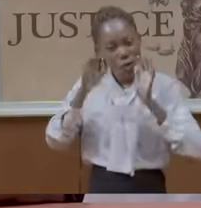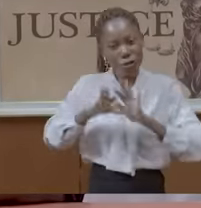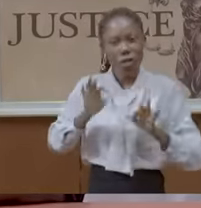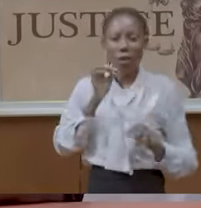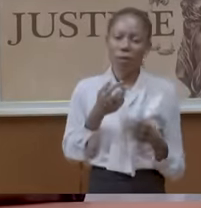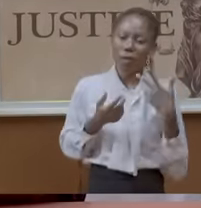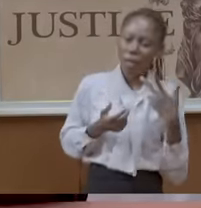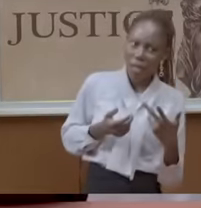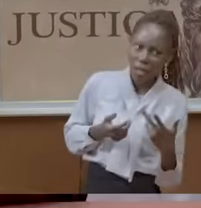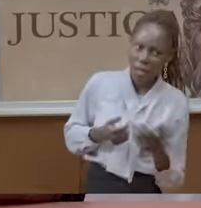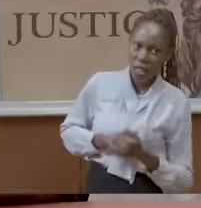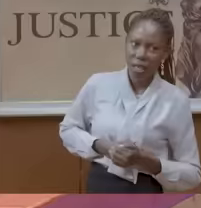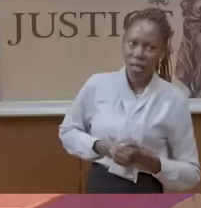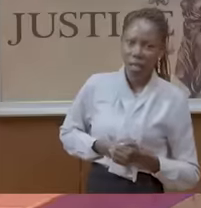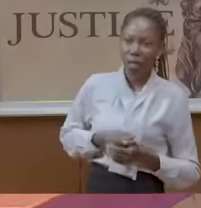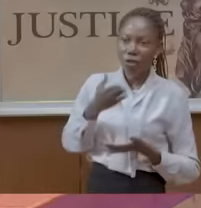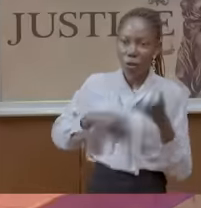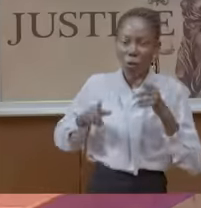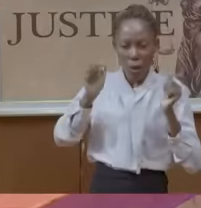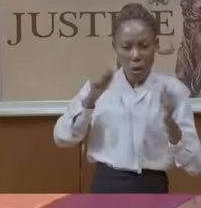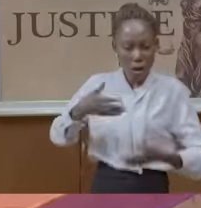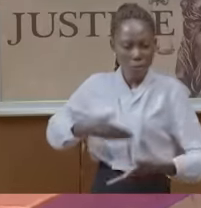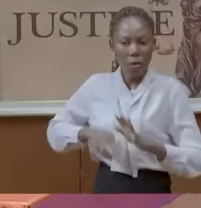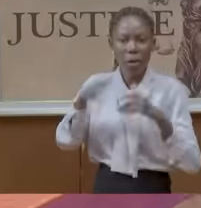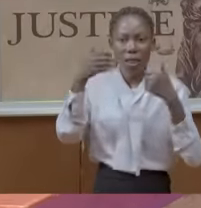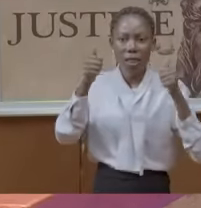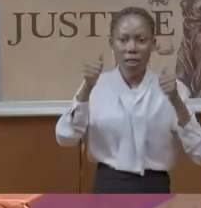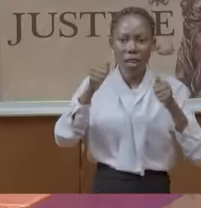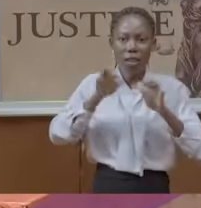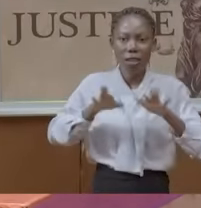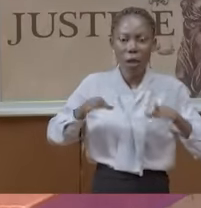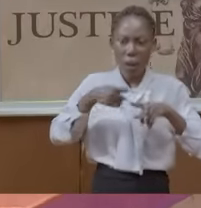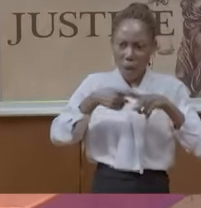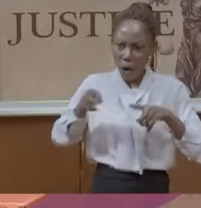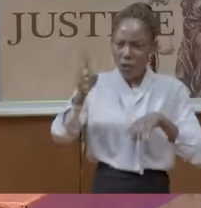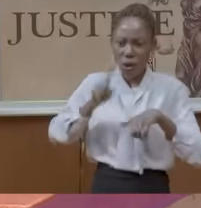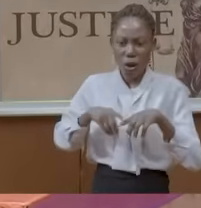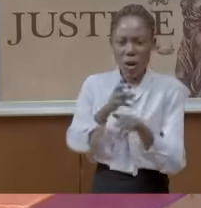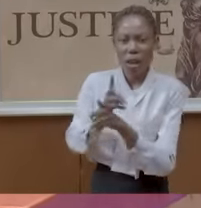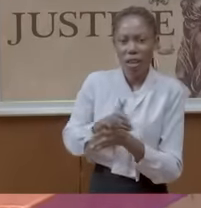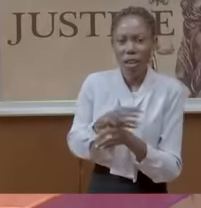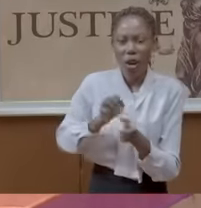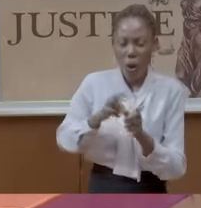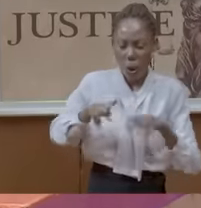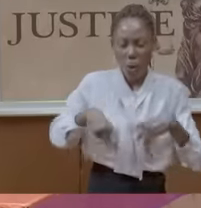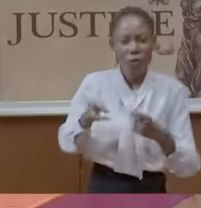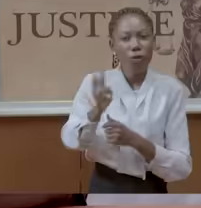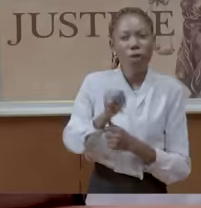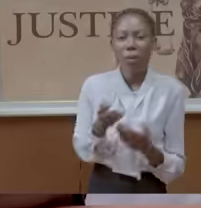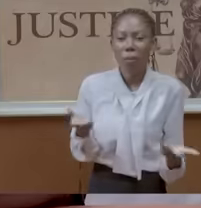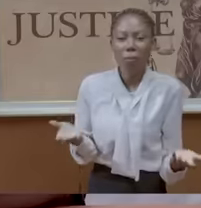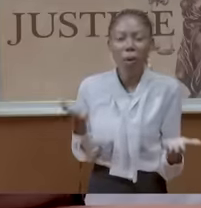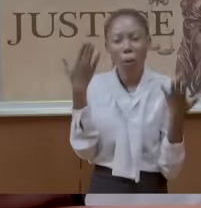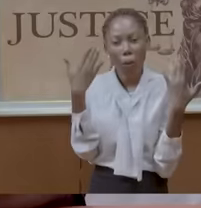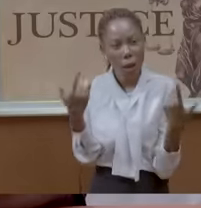raise. Everybody can procreate and have 10, 12 kids. You understand? But do you want these children to suffer? No. That's something you have to think of.